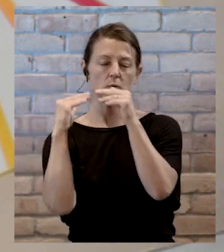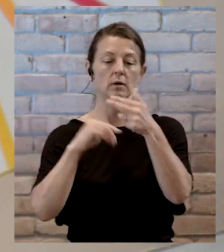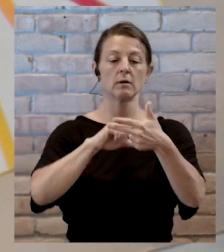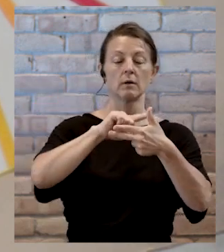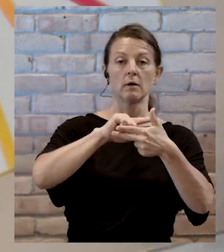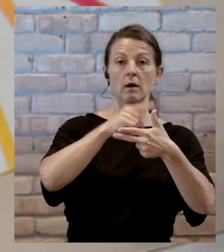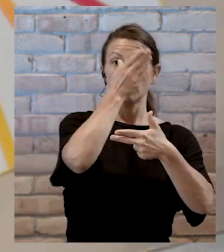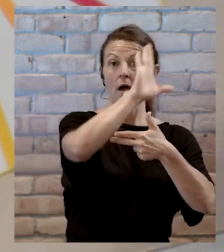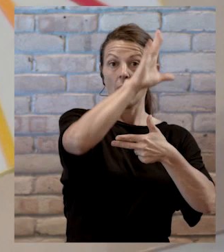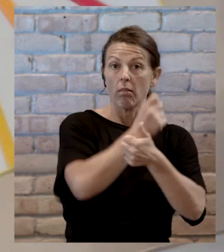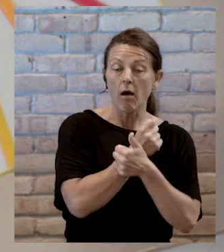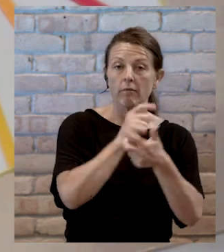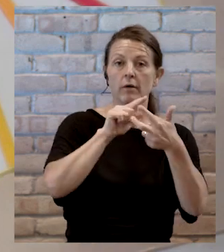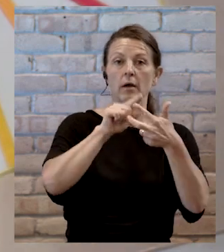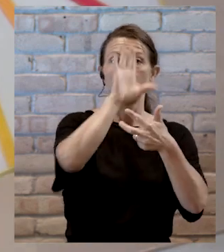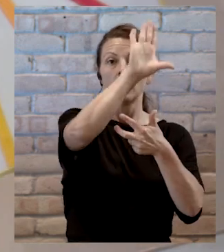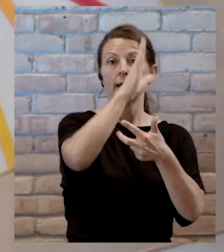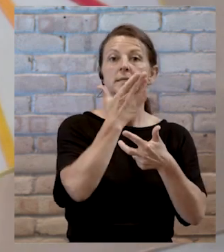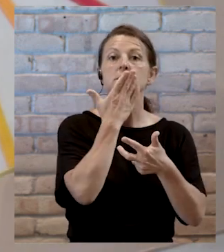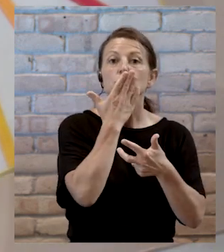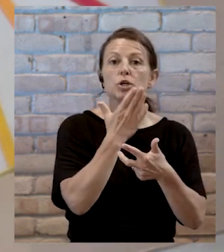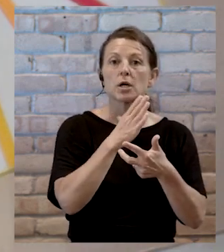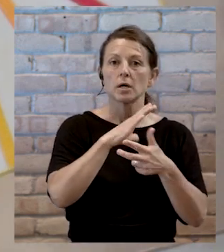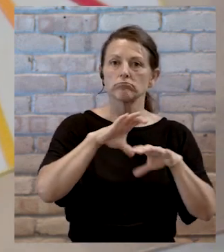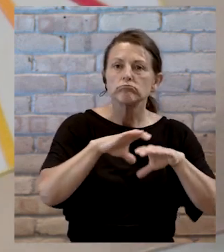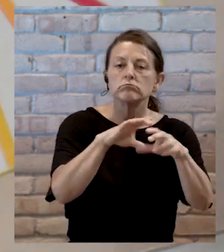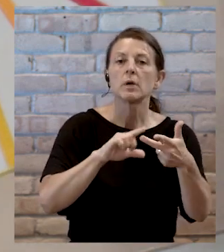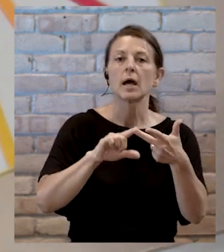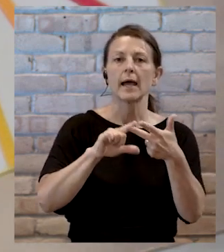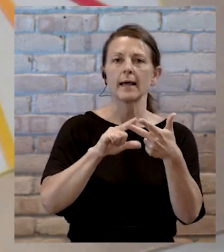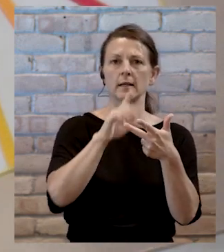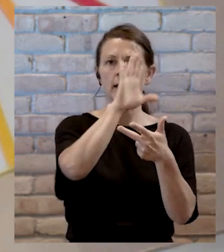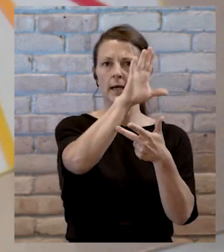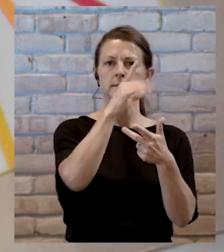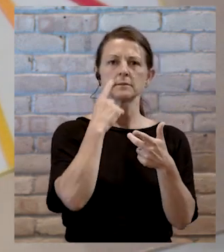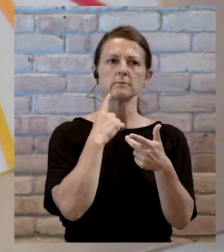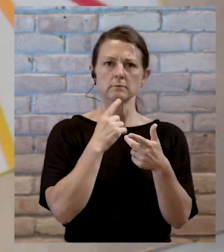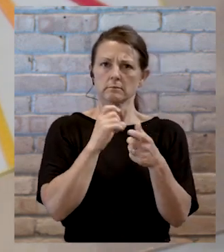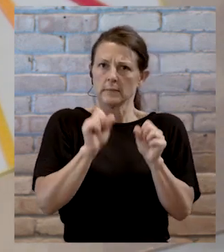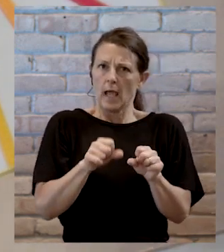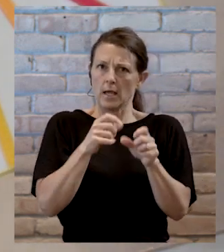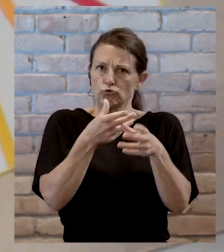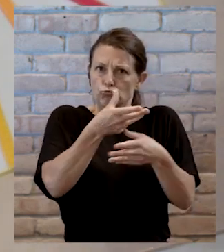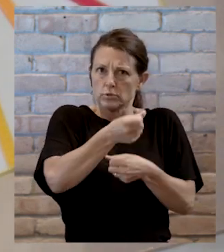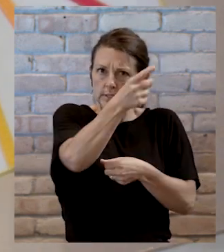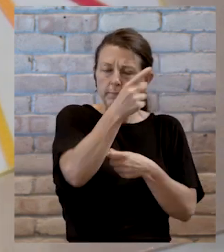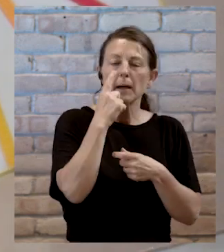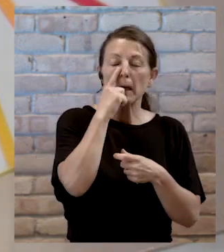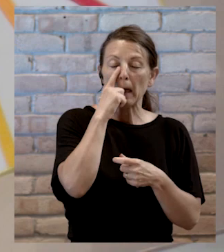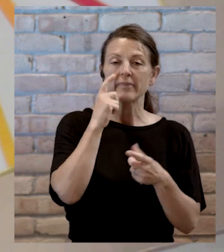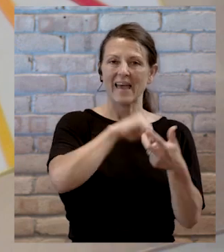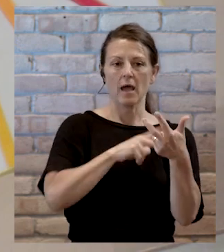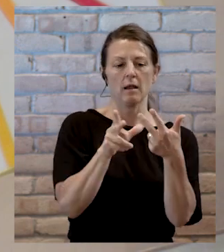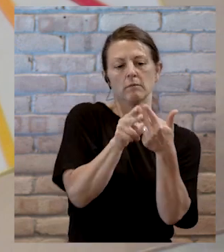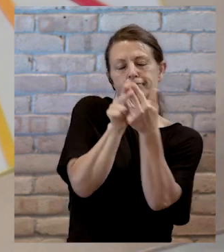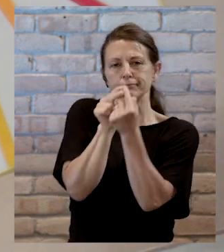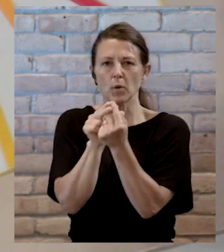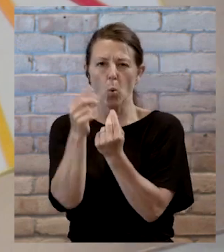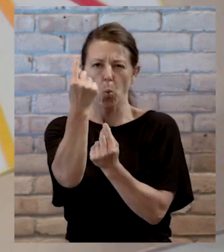of God, plus the faithfulness of God, all merged together into this one word